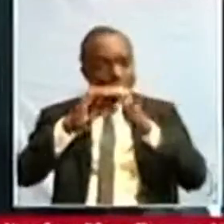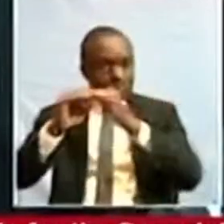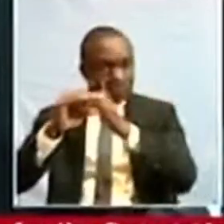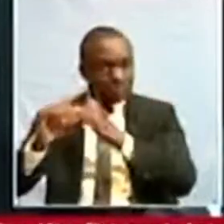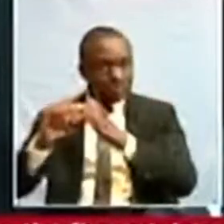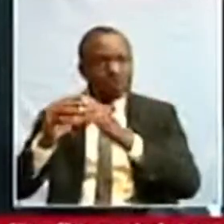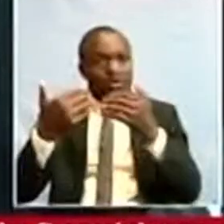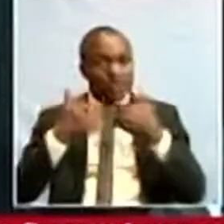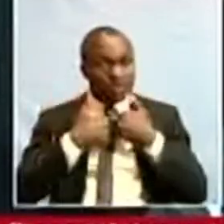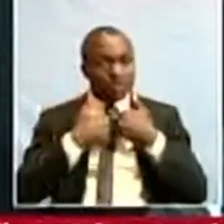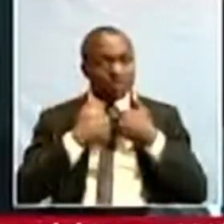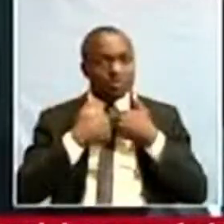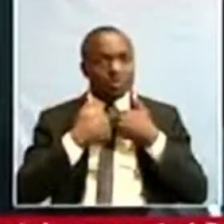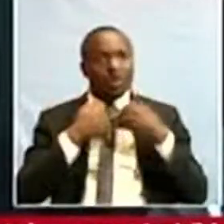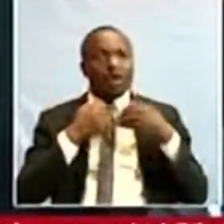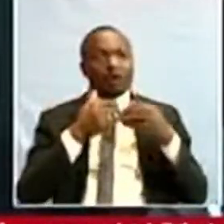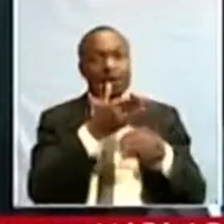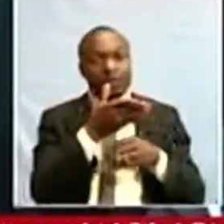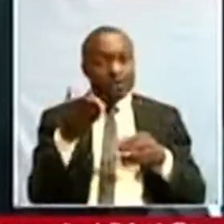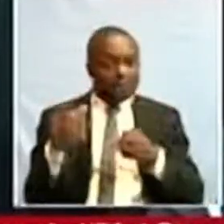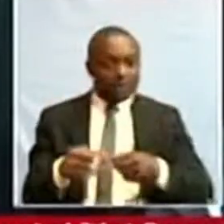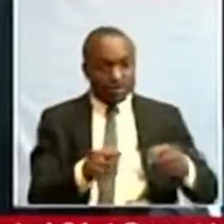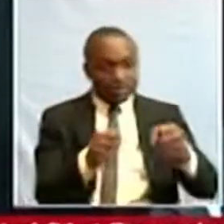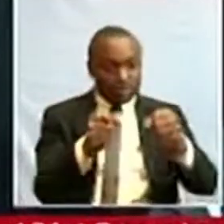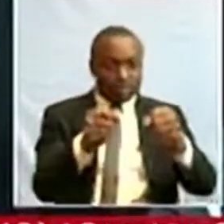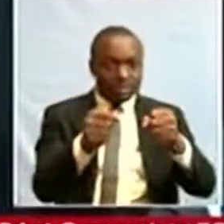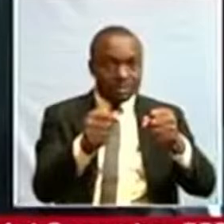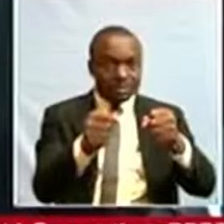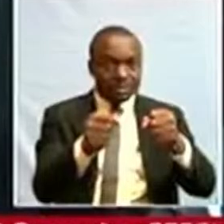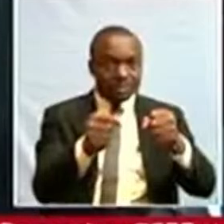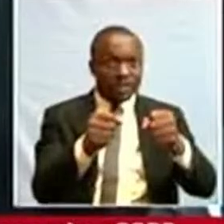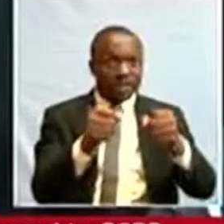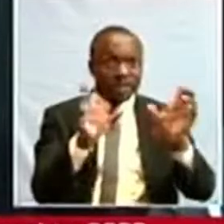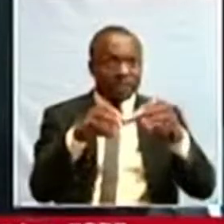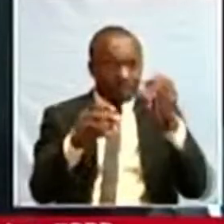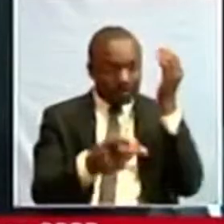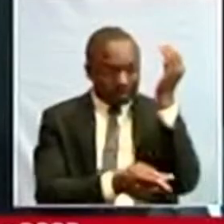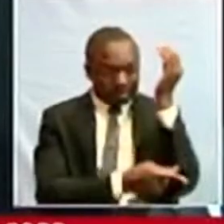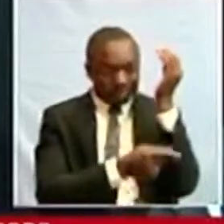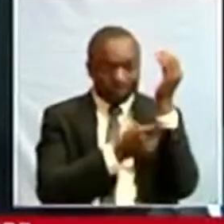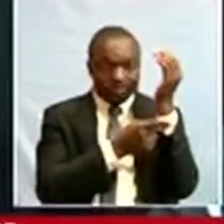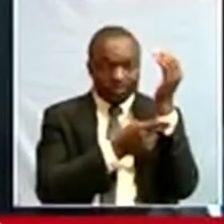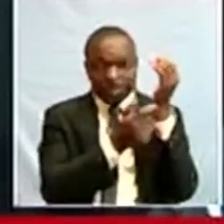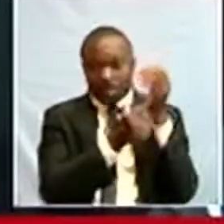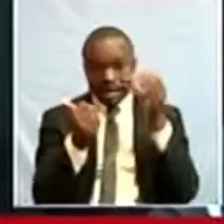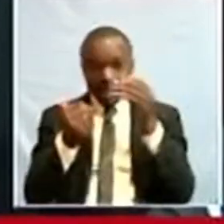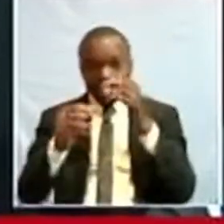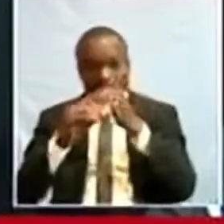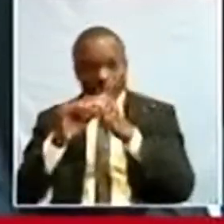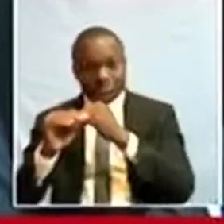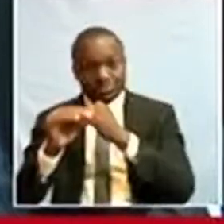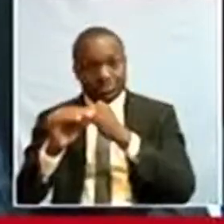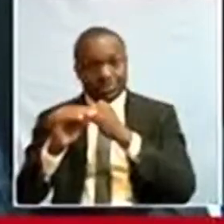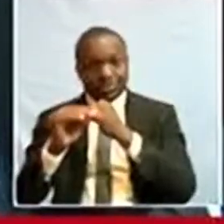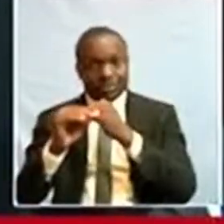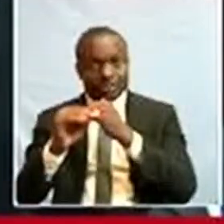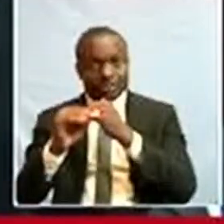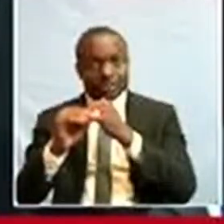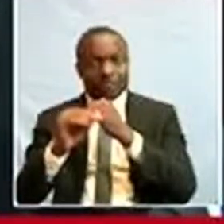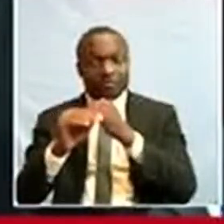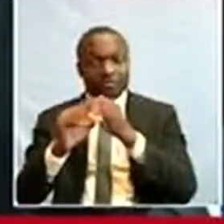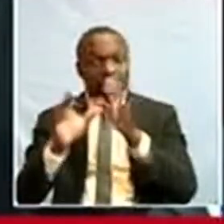community development, a module for Ministry of Agriculture. I'm asking this because in practical terms, explain